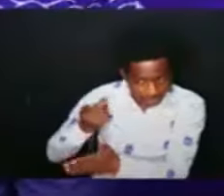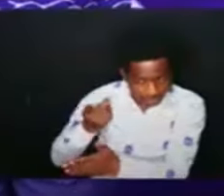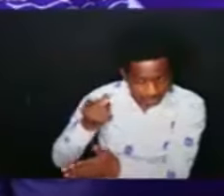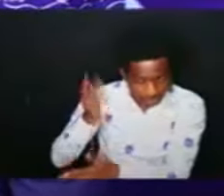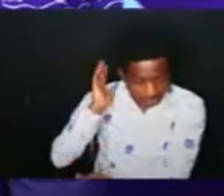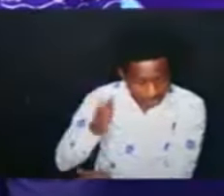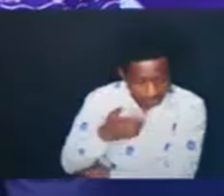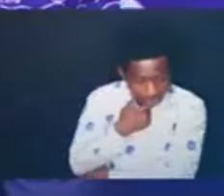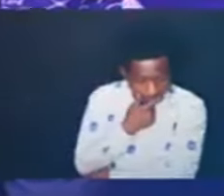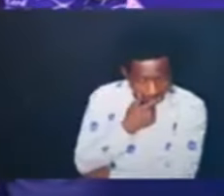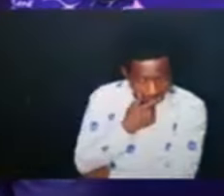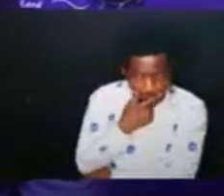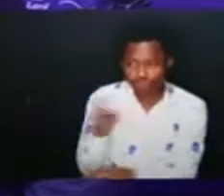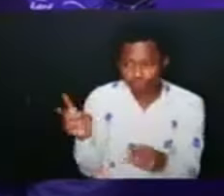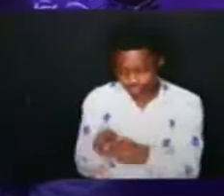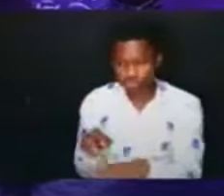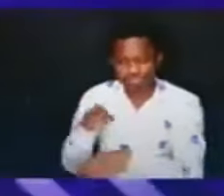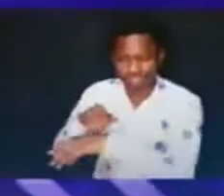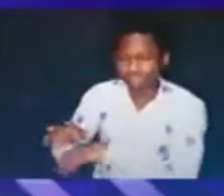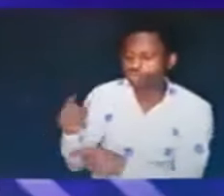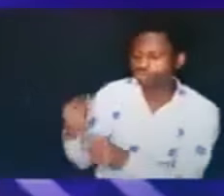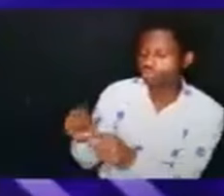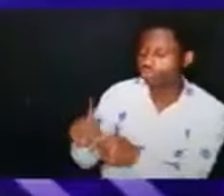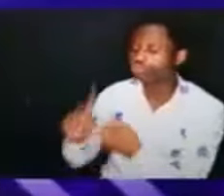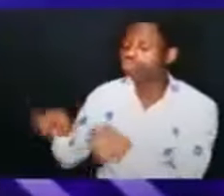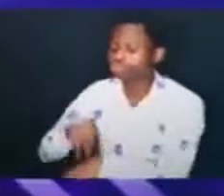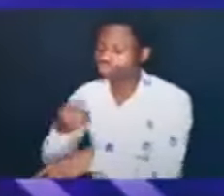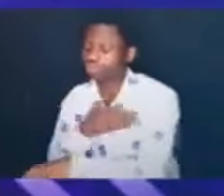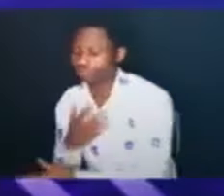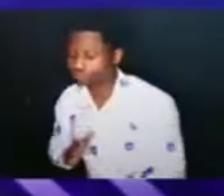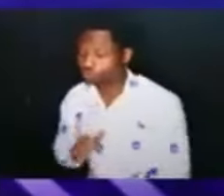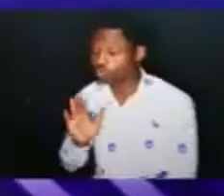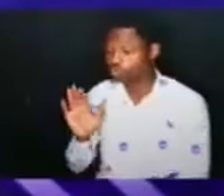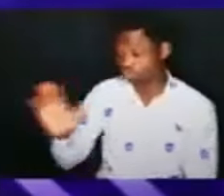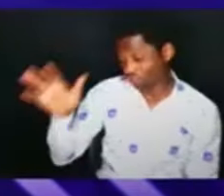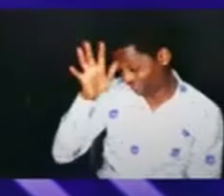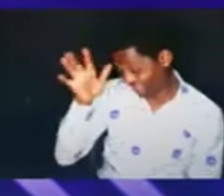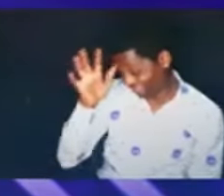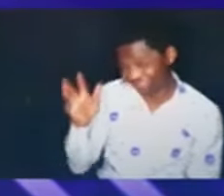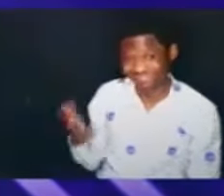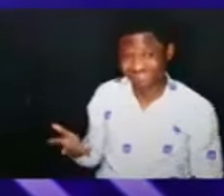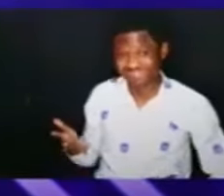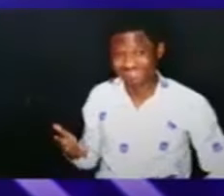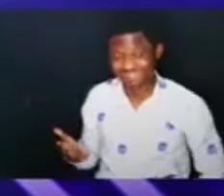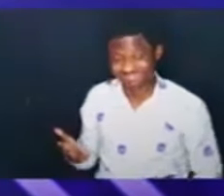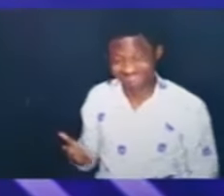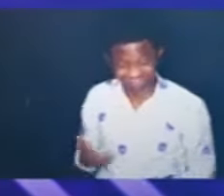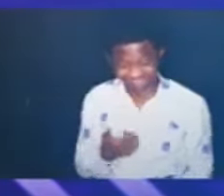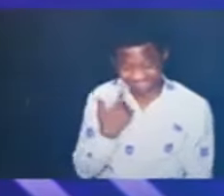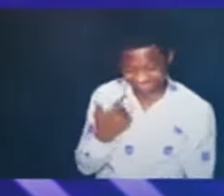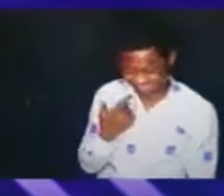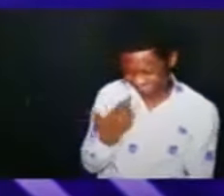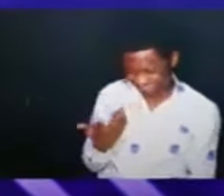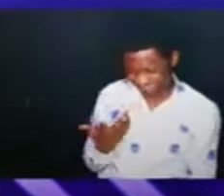verse 16, so they sent word to Joseph saying, "Your father left." See, your father, as if